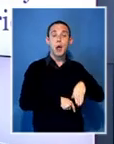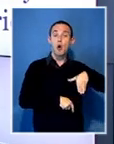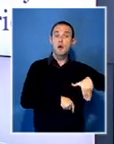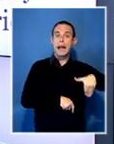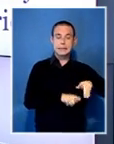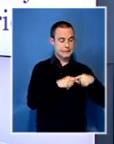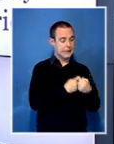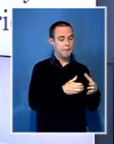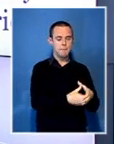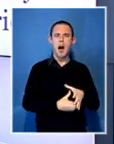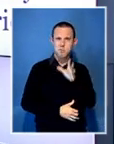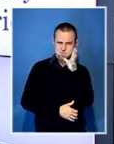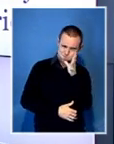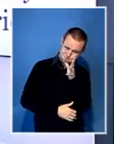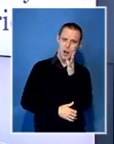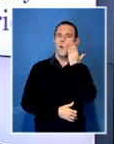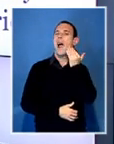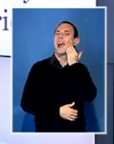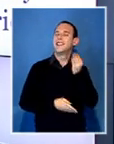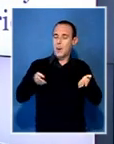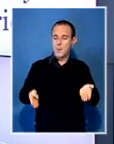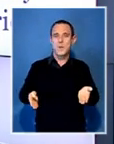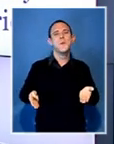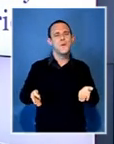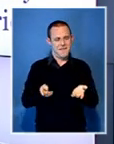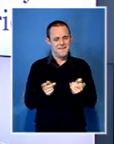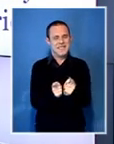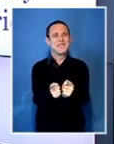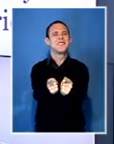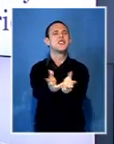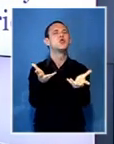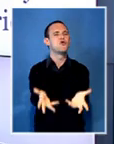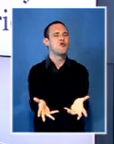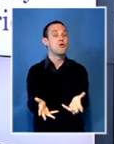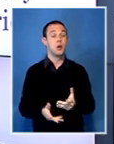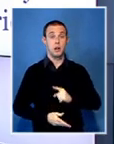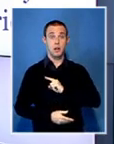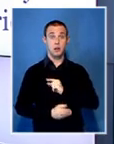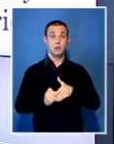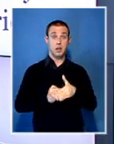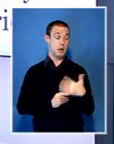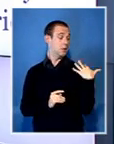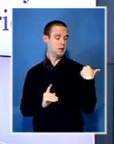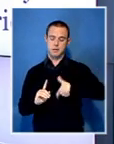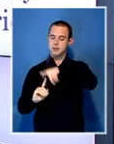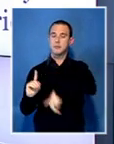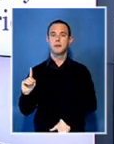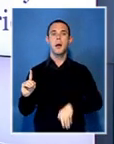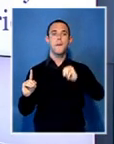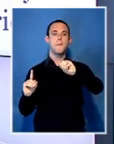same, white people in those squads. I think this comes, as we said, from the transformation report that was handed to the sports minister earlier today.